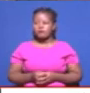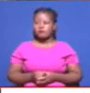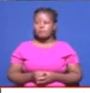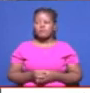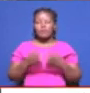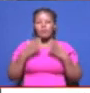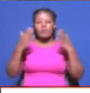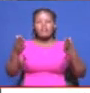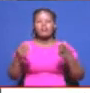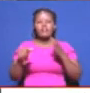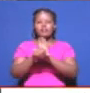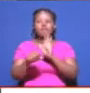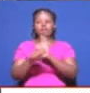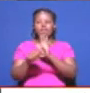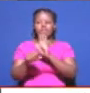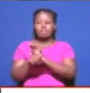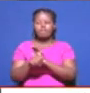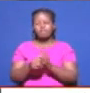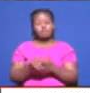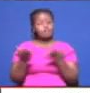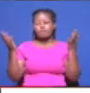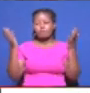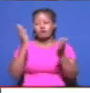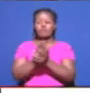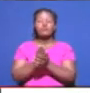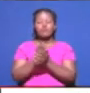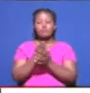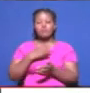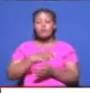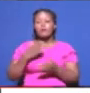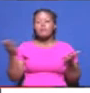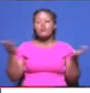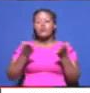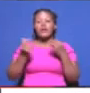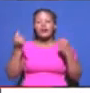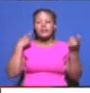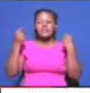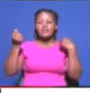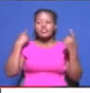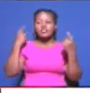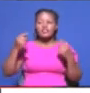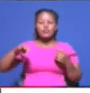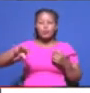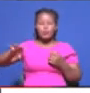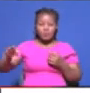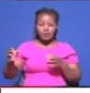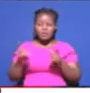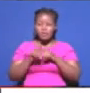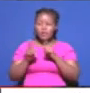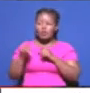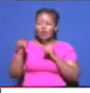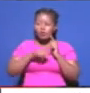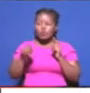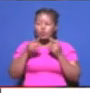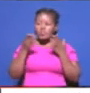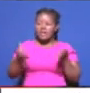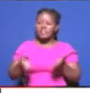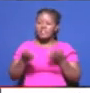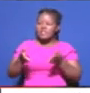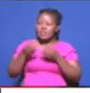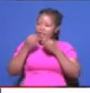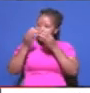Thank you very much, Carola Njenga. Indeed, I am in Kericho County, and of course, we are here to bring you live